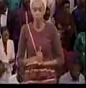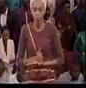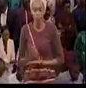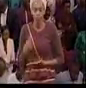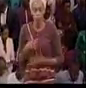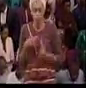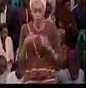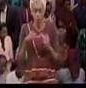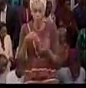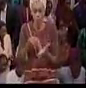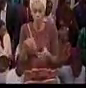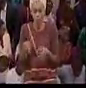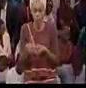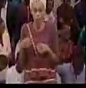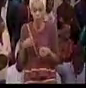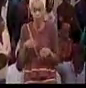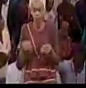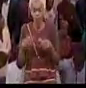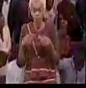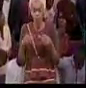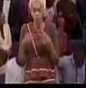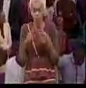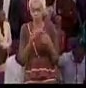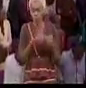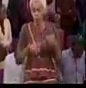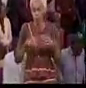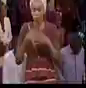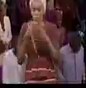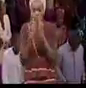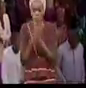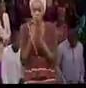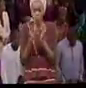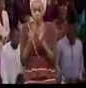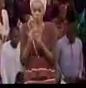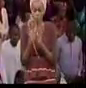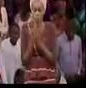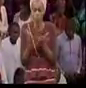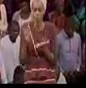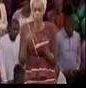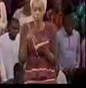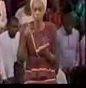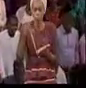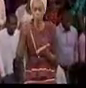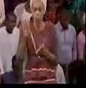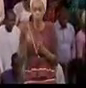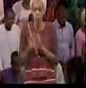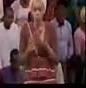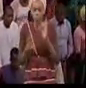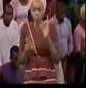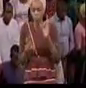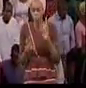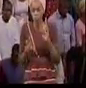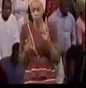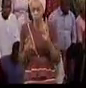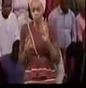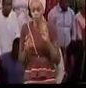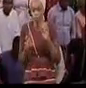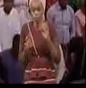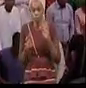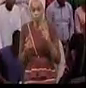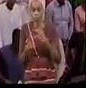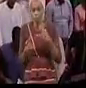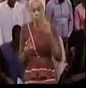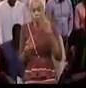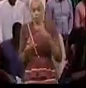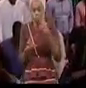Shall remain standing as we go to the Lord in prayer. Psalm 107, verse 1 and 2. Oh, give thanks unto the Lord, for he